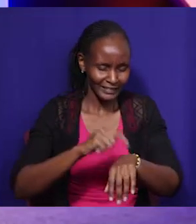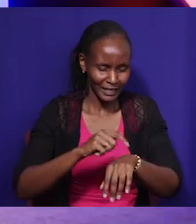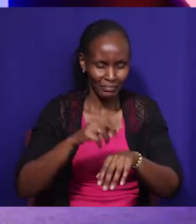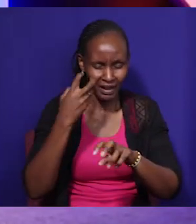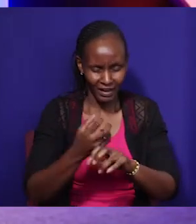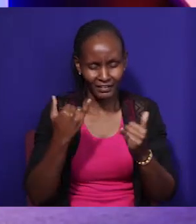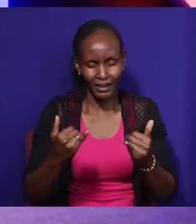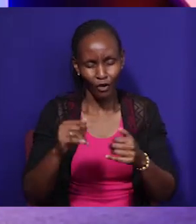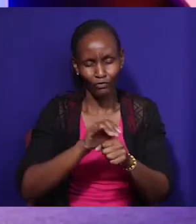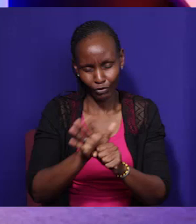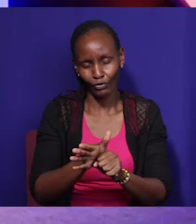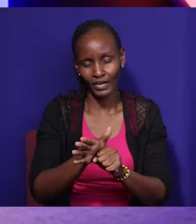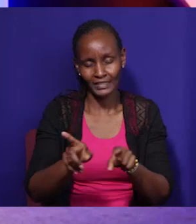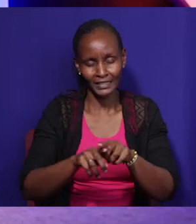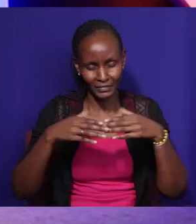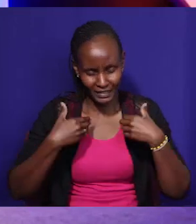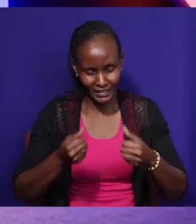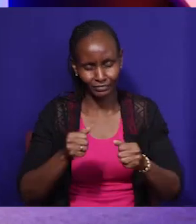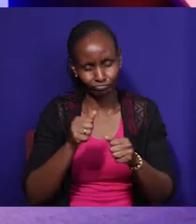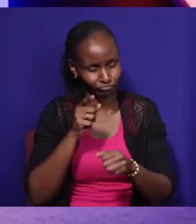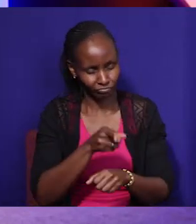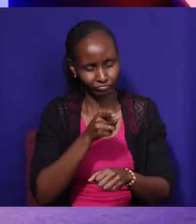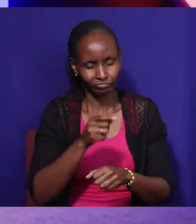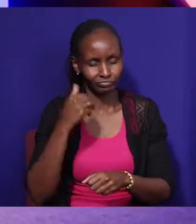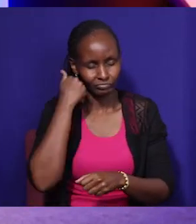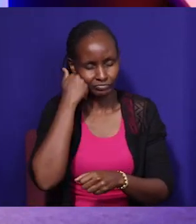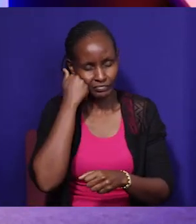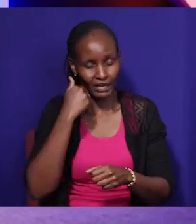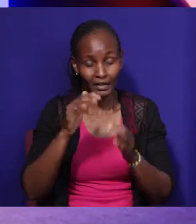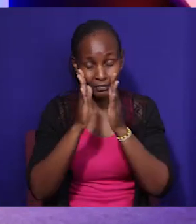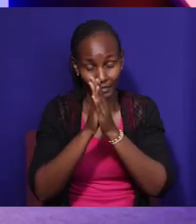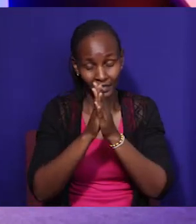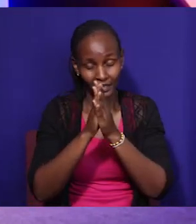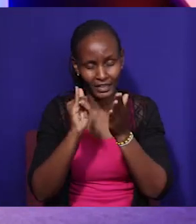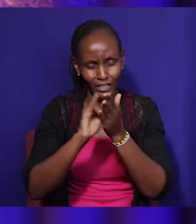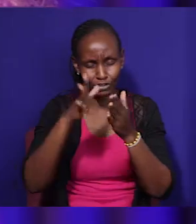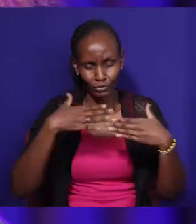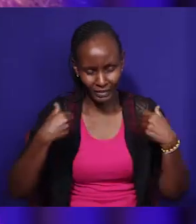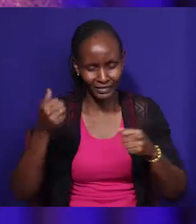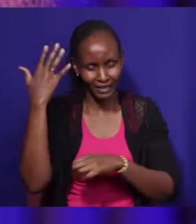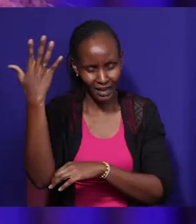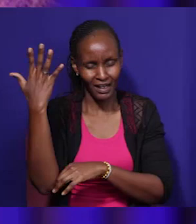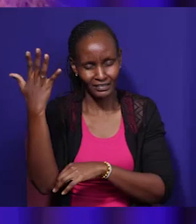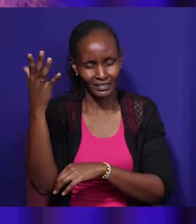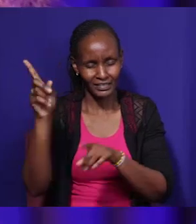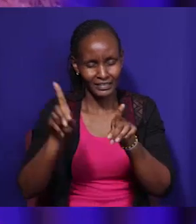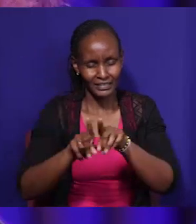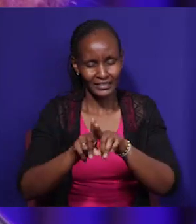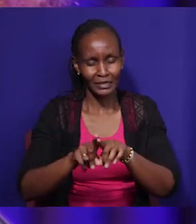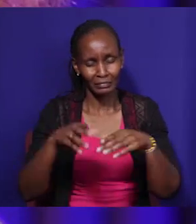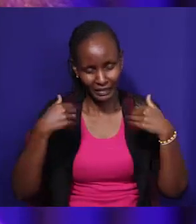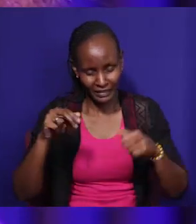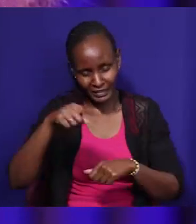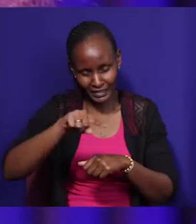of the COVID-19 and you'll heal us from this disease. Jehovah Master, we pray that you'll stretch your healing hand and Jehovah Master, you'll heal us in